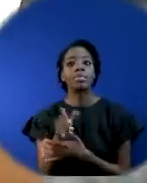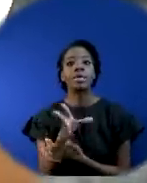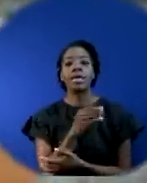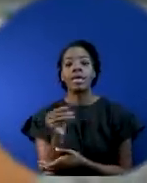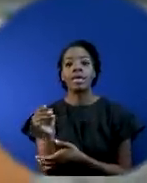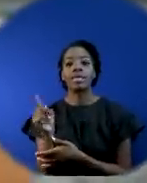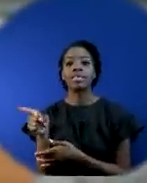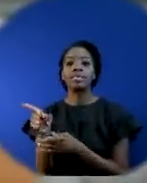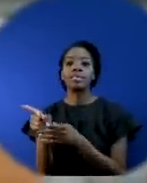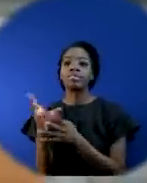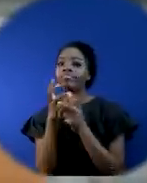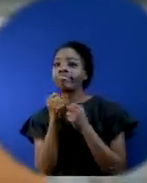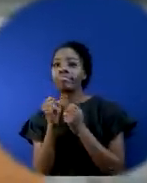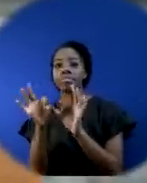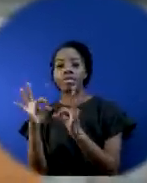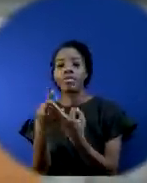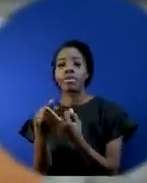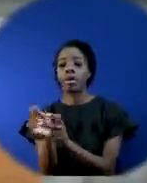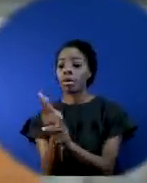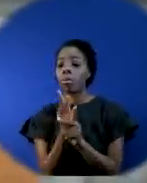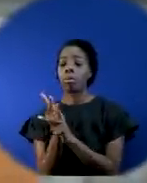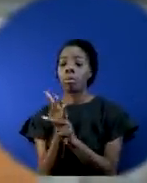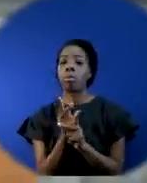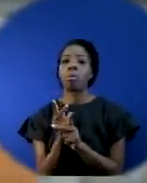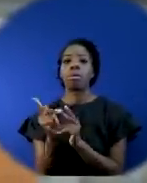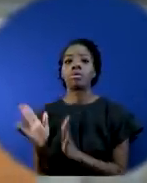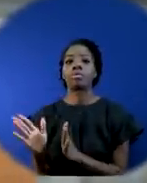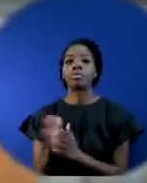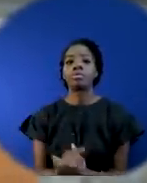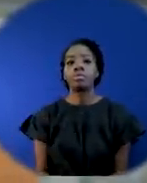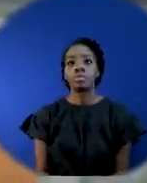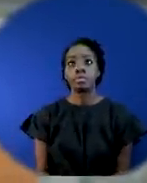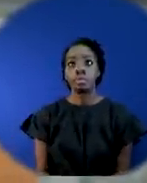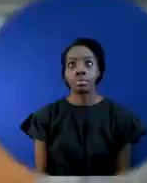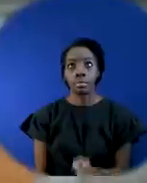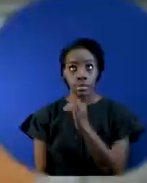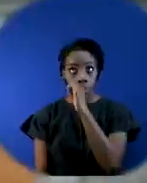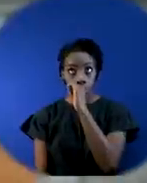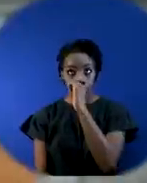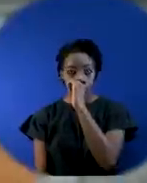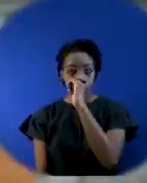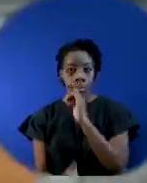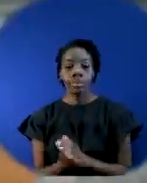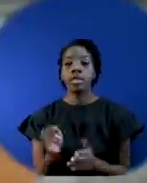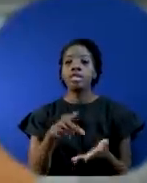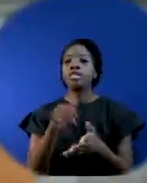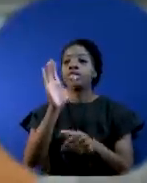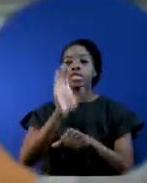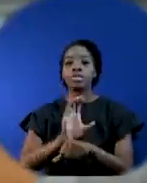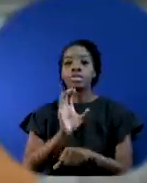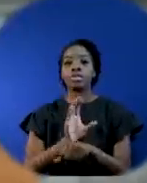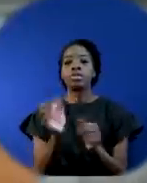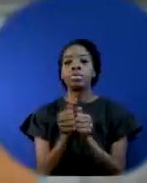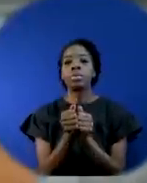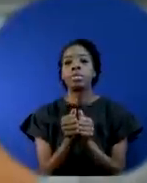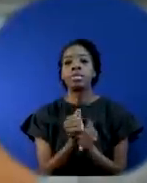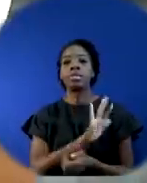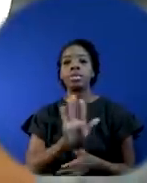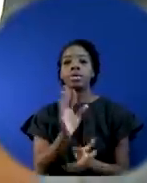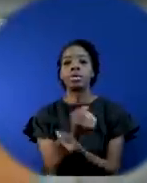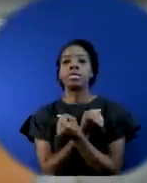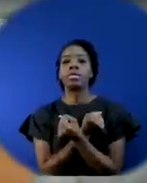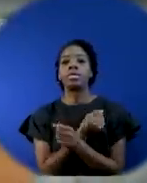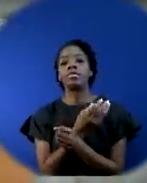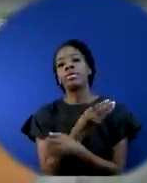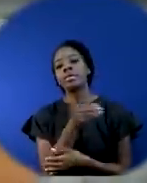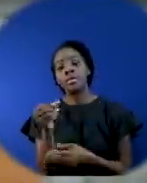beloved family and caregivers and all those who take care of him from this congregation with your love and support. Listen, there's